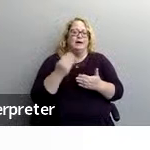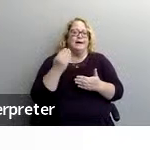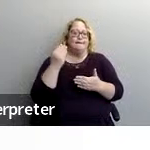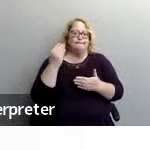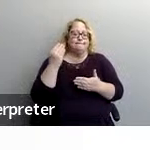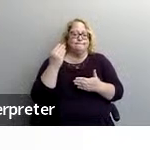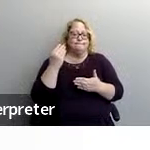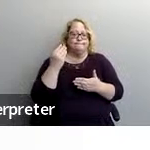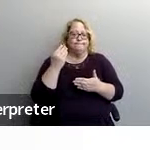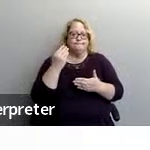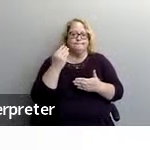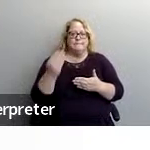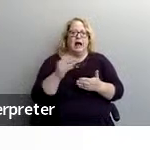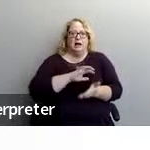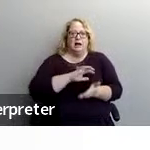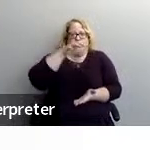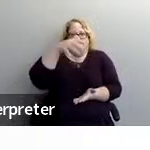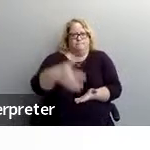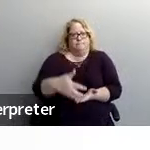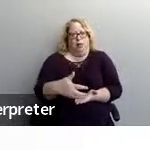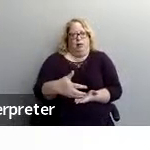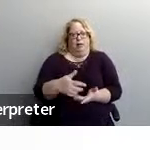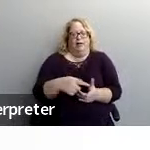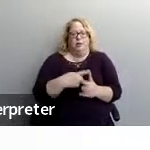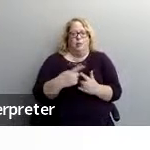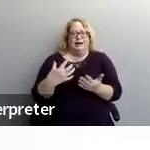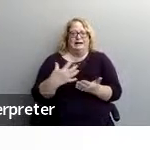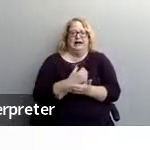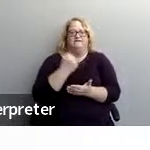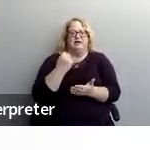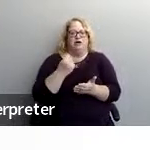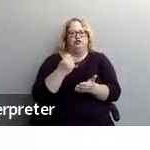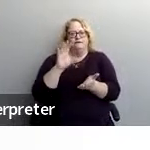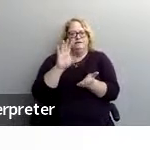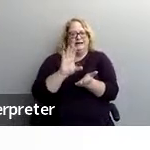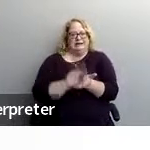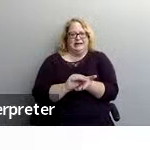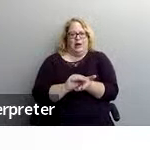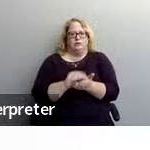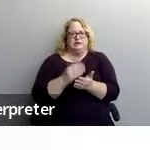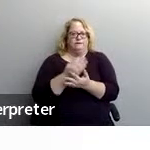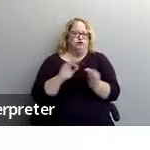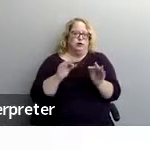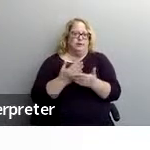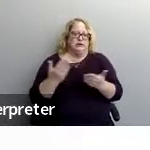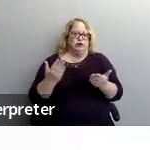by purchasing in bulk, we're able then to take advantage of discounts and free materials.